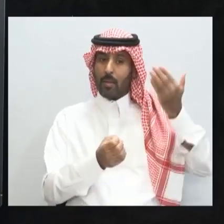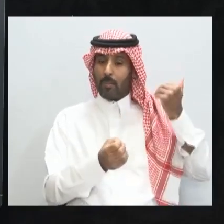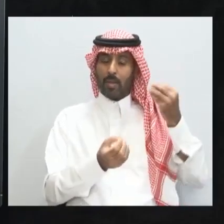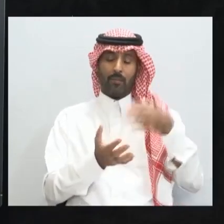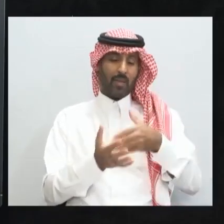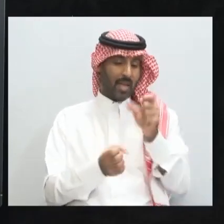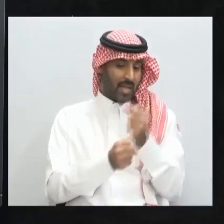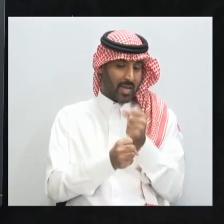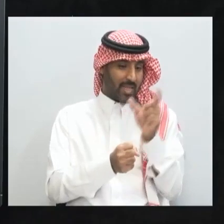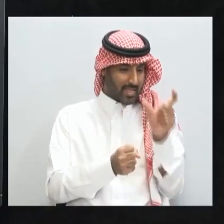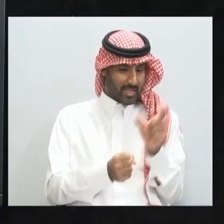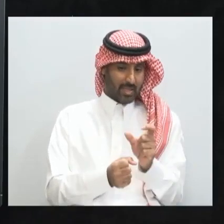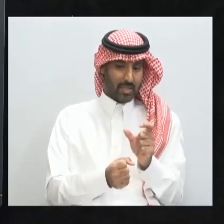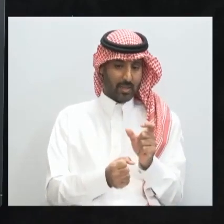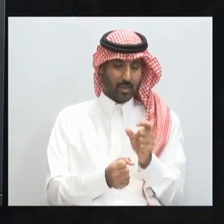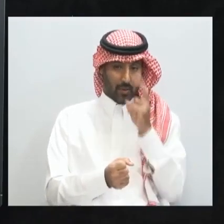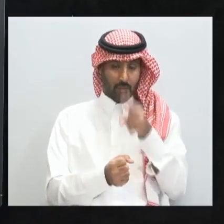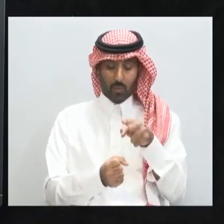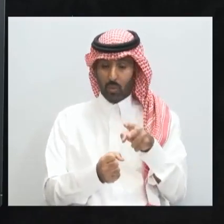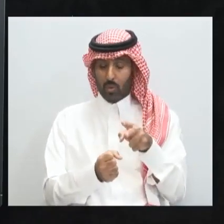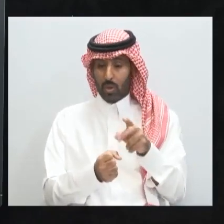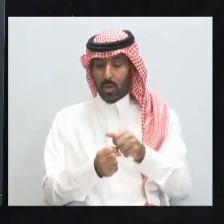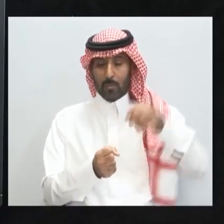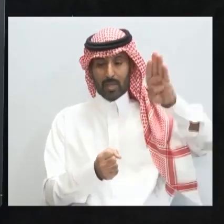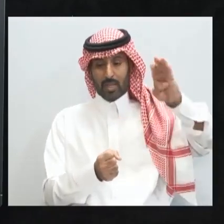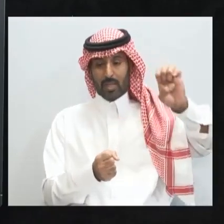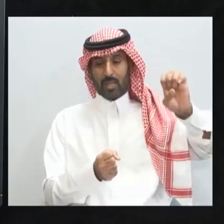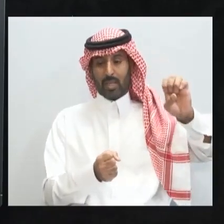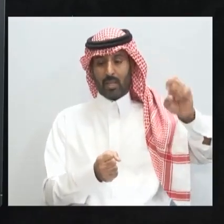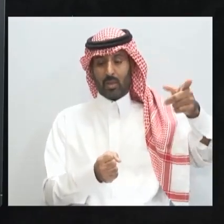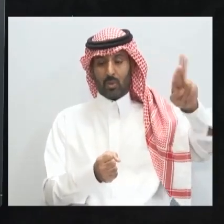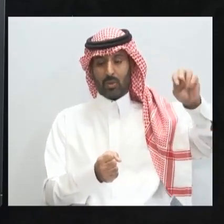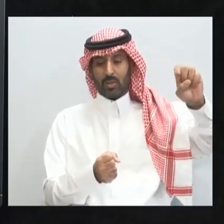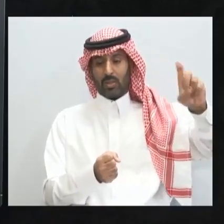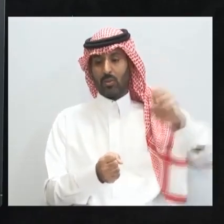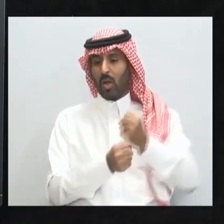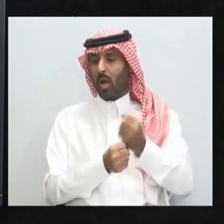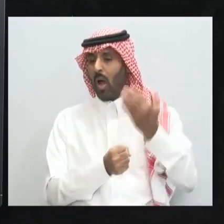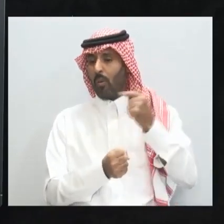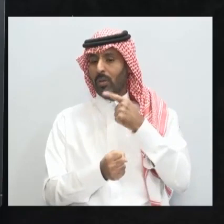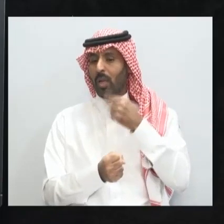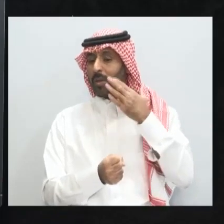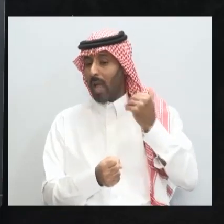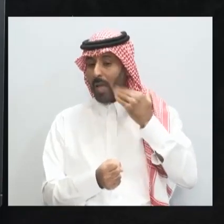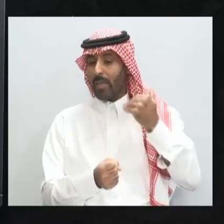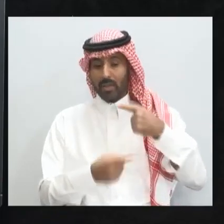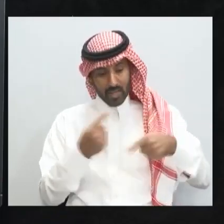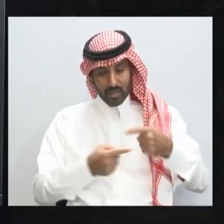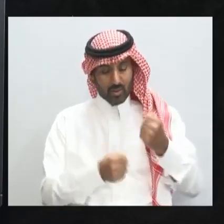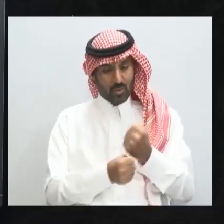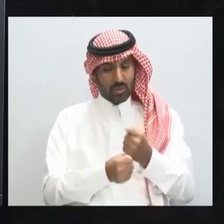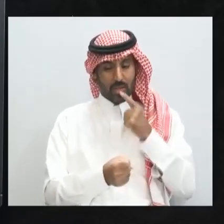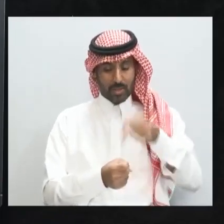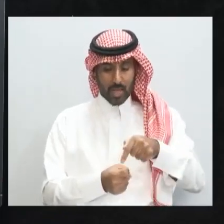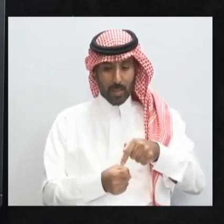form. But if you are using be used to, you are talking about something that is a habit or a routine at the